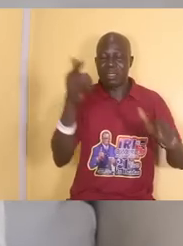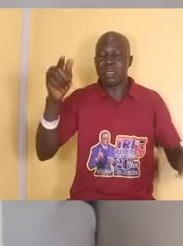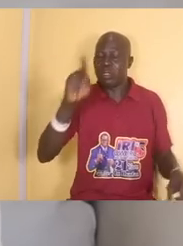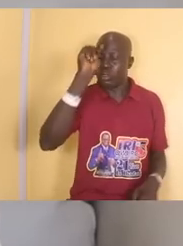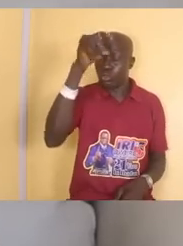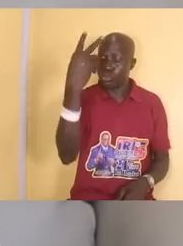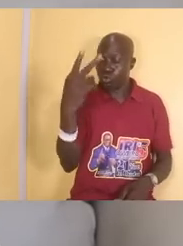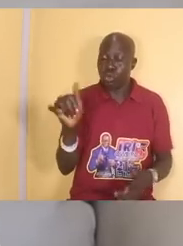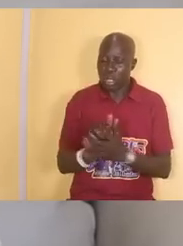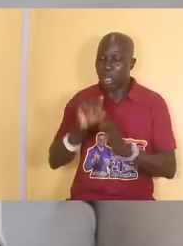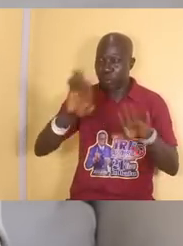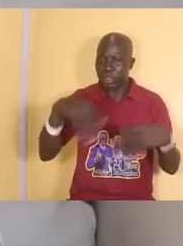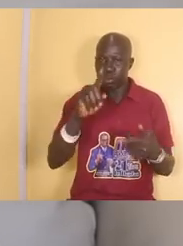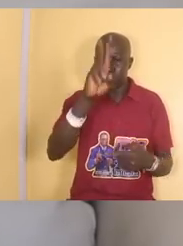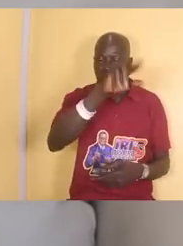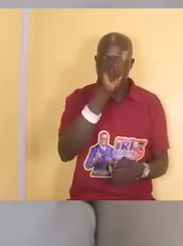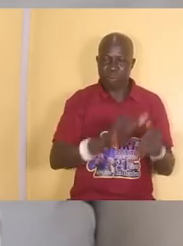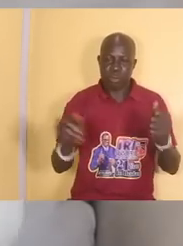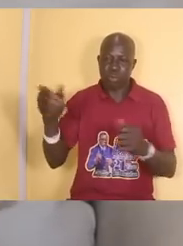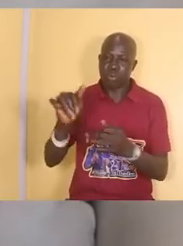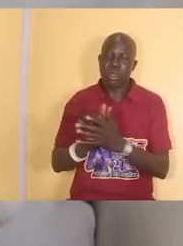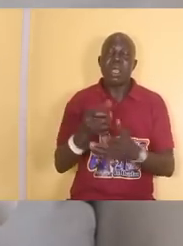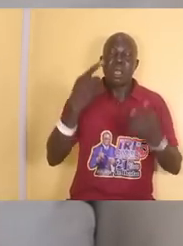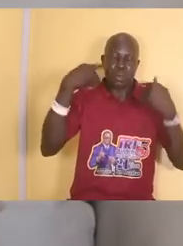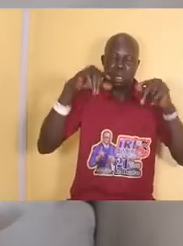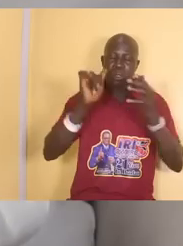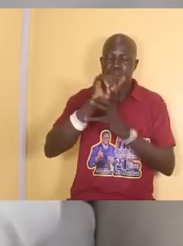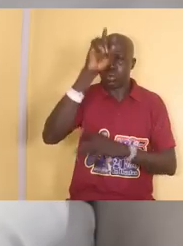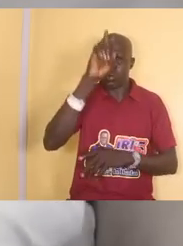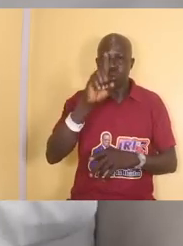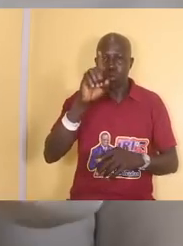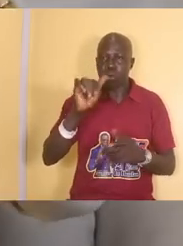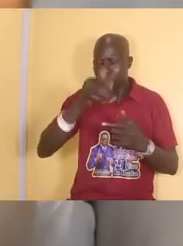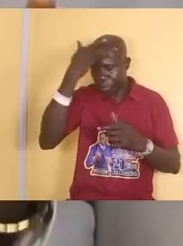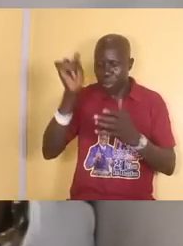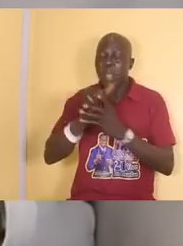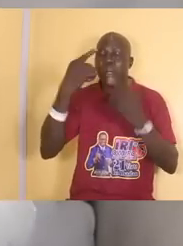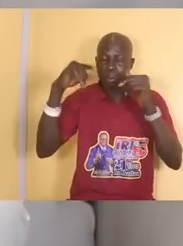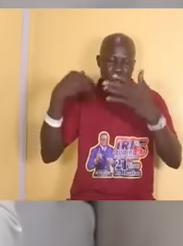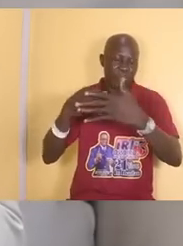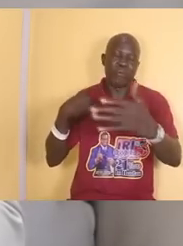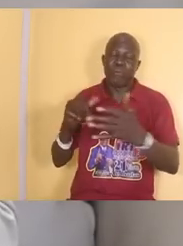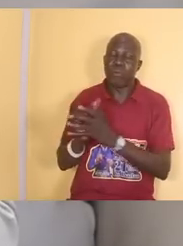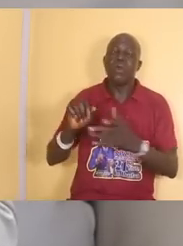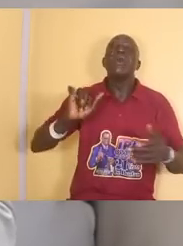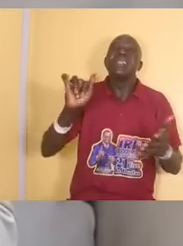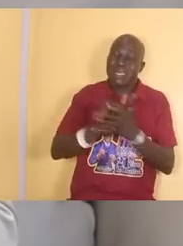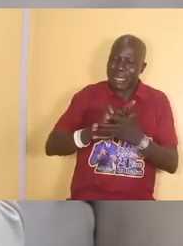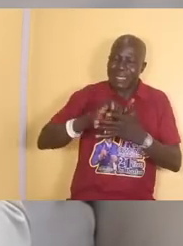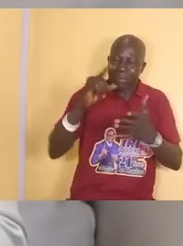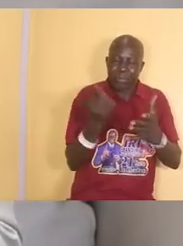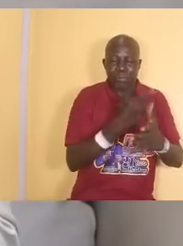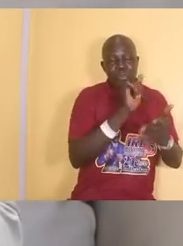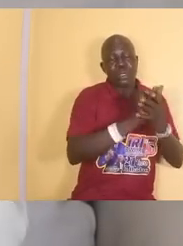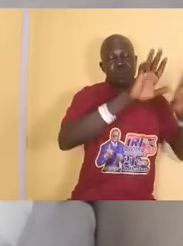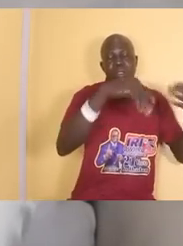two symbols of faith that we are going to give to everyone. I will announce one because I have announced before.